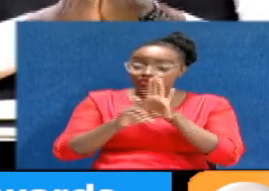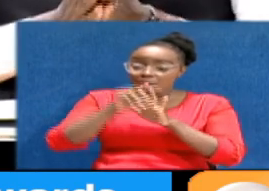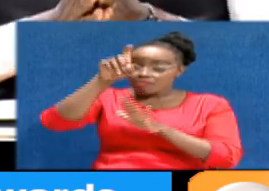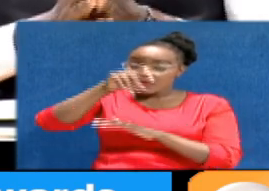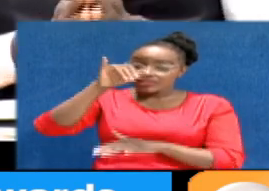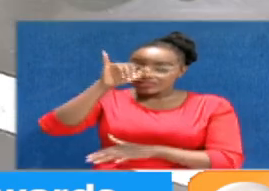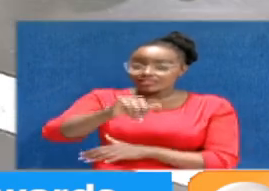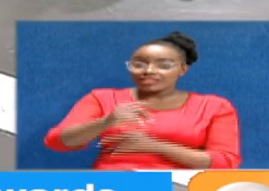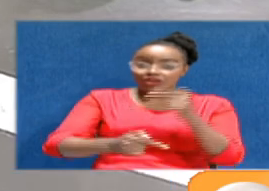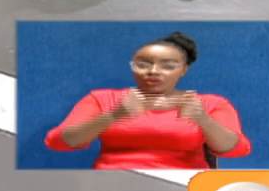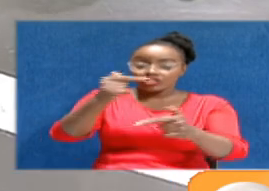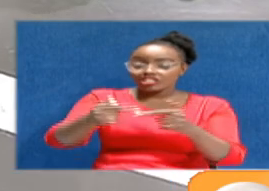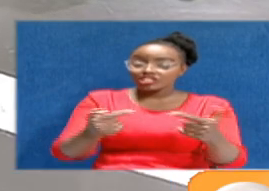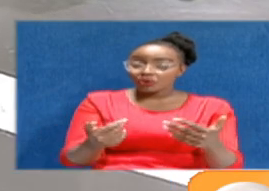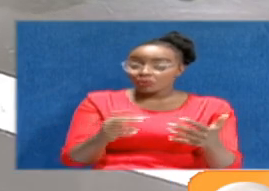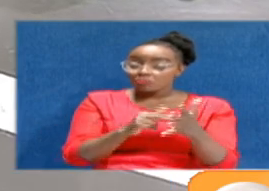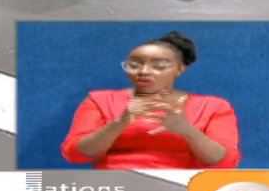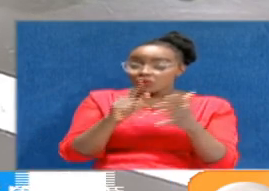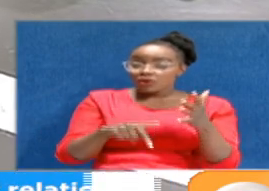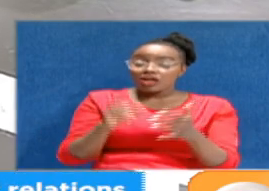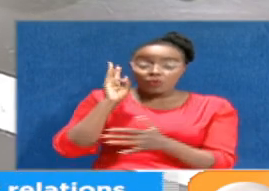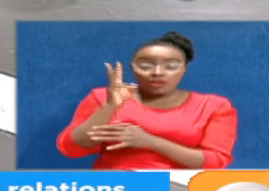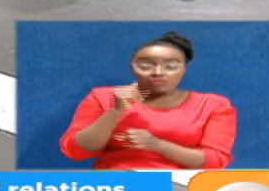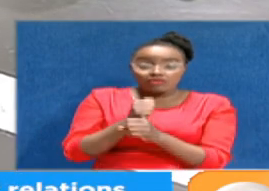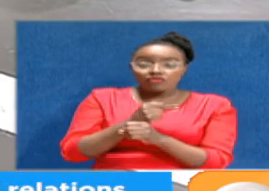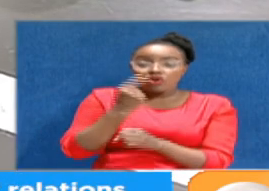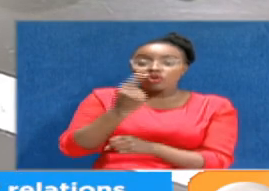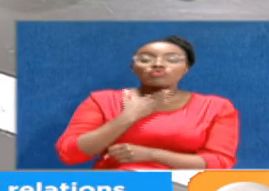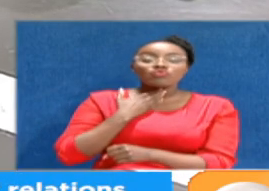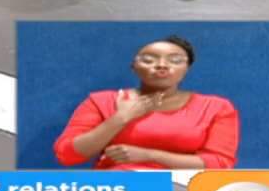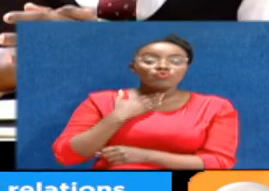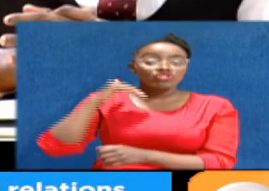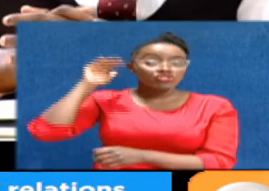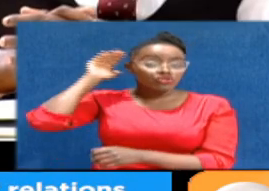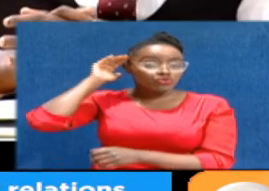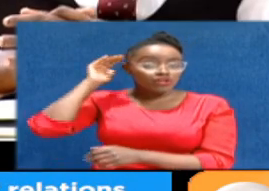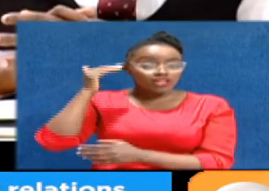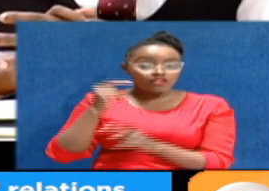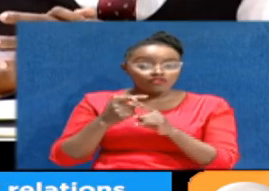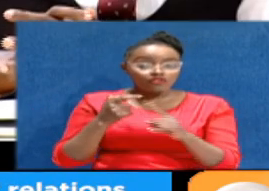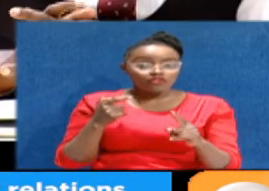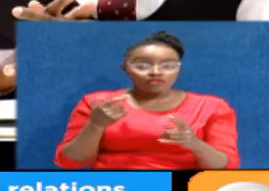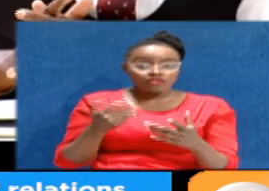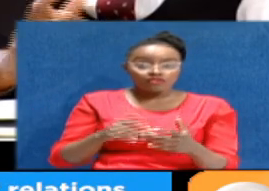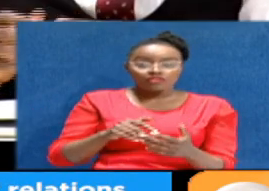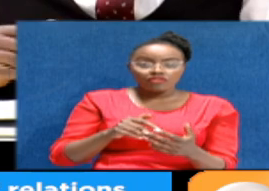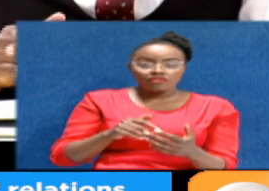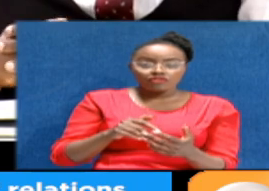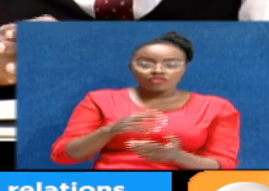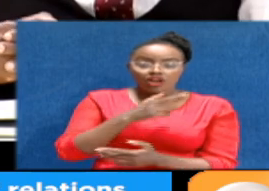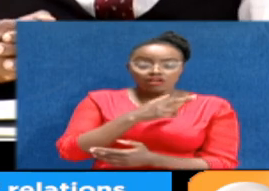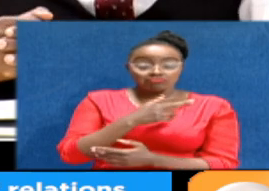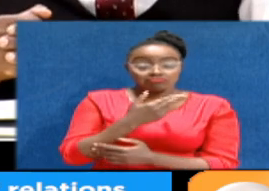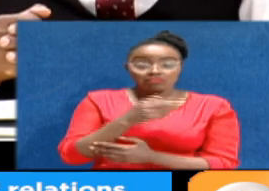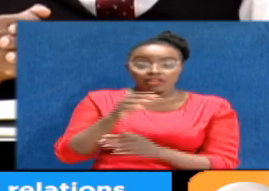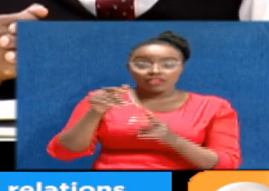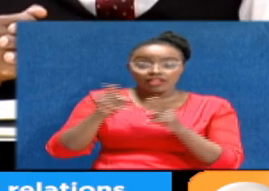Lazima vigezo vikidhi. So they are going to be procedural. And I just want to hear from Robert if we can go